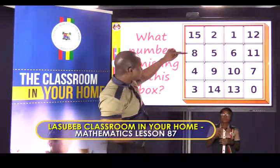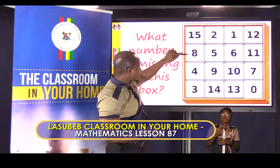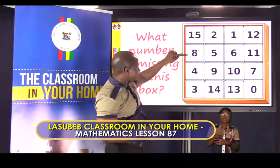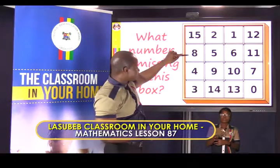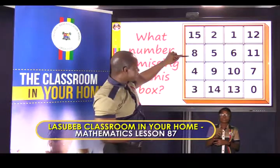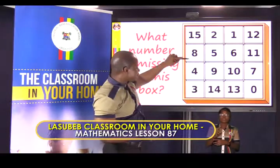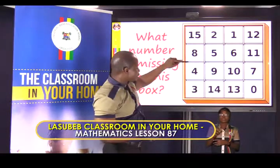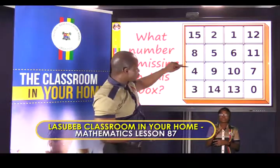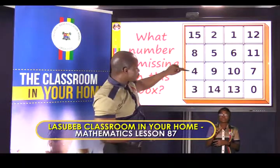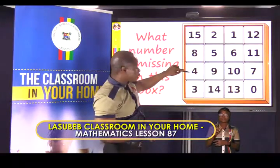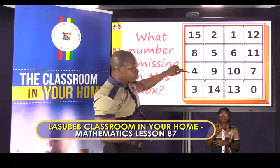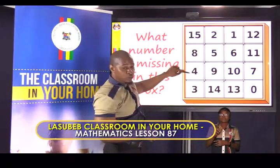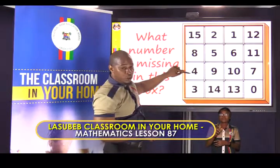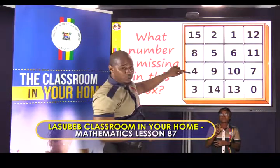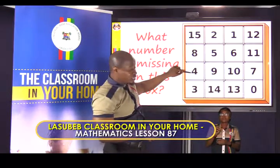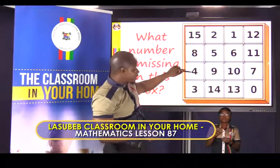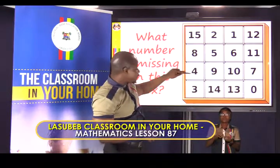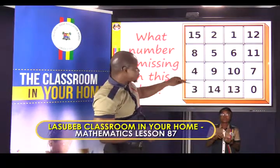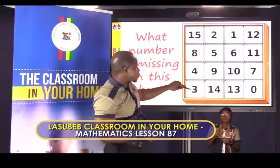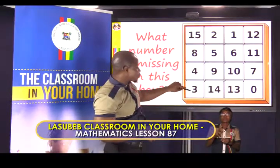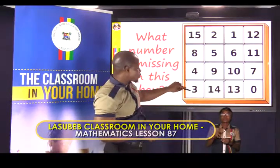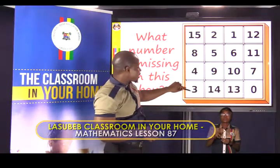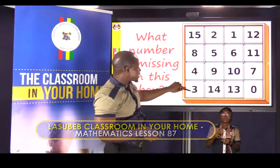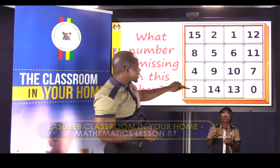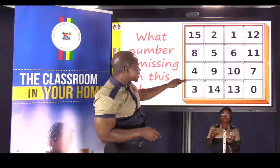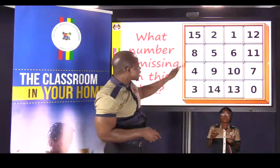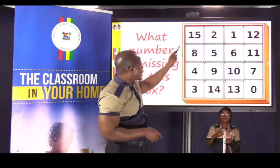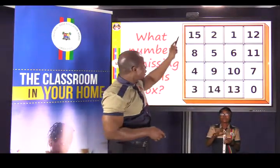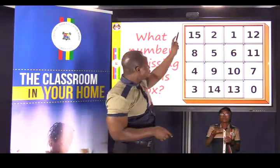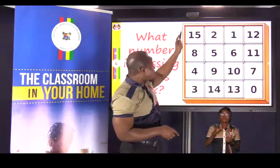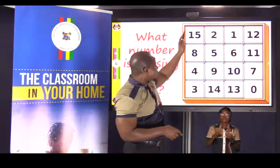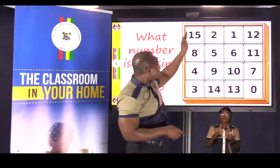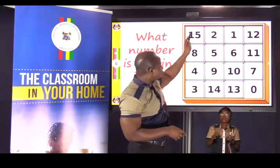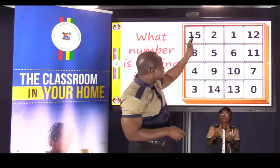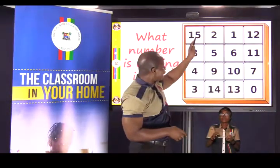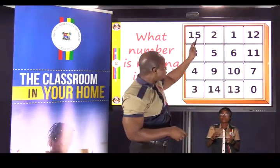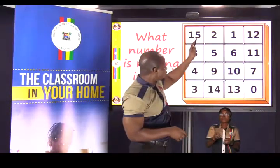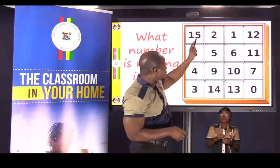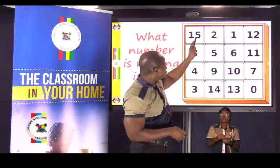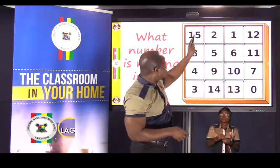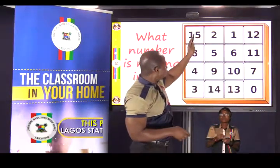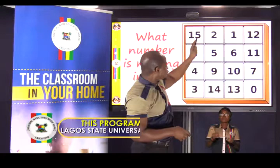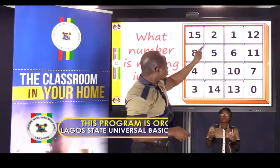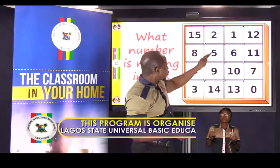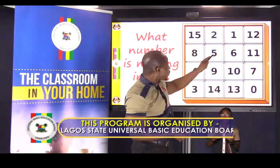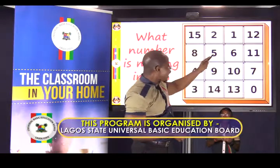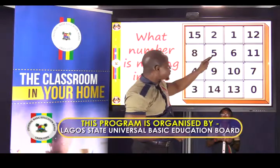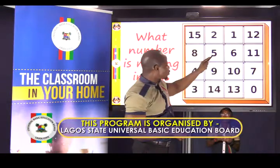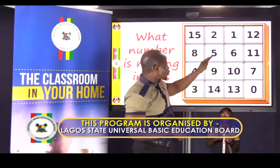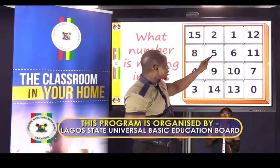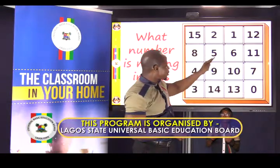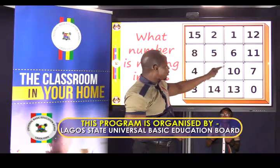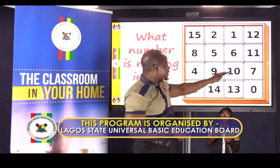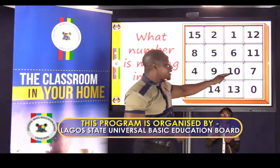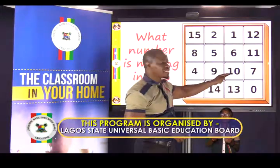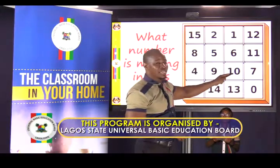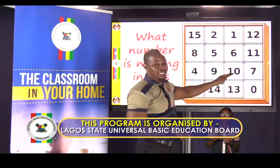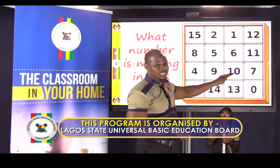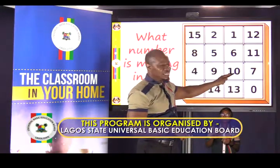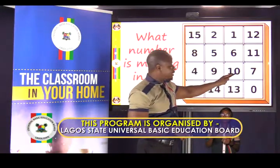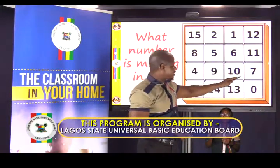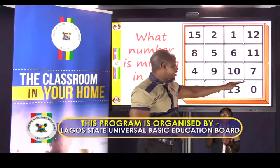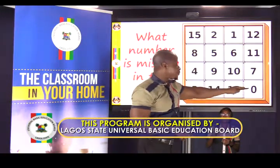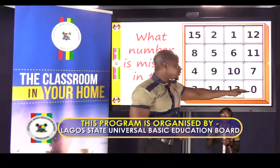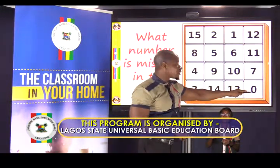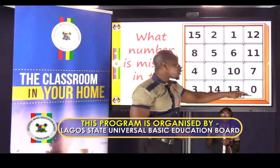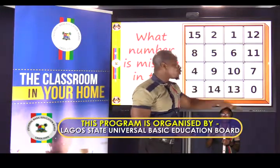plus 8 is 23. 23 plus 4 is 27 plus 3, 30. If you add along the diagonal, 15 plus 5 is 20 plus 10,